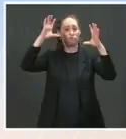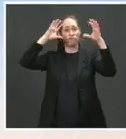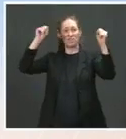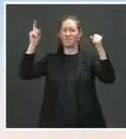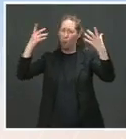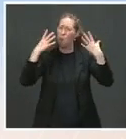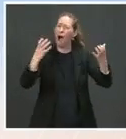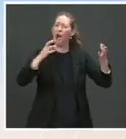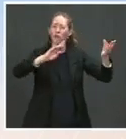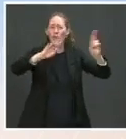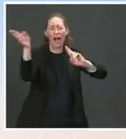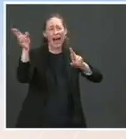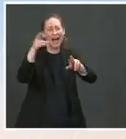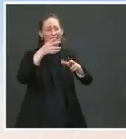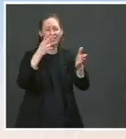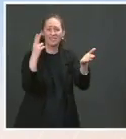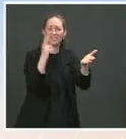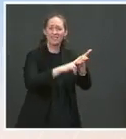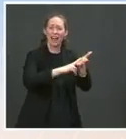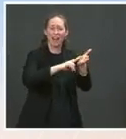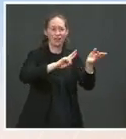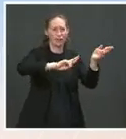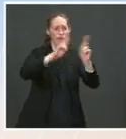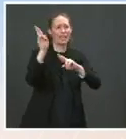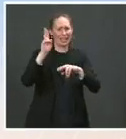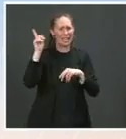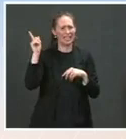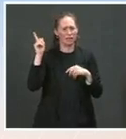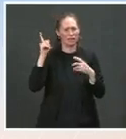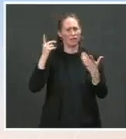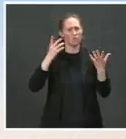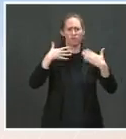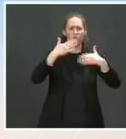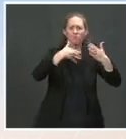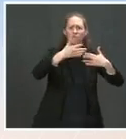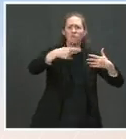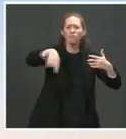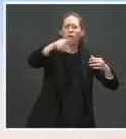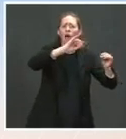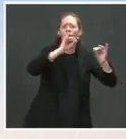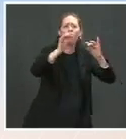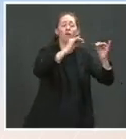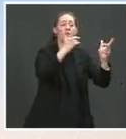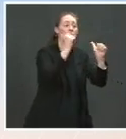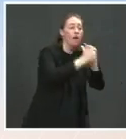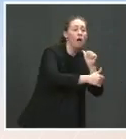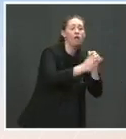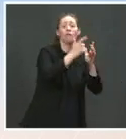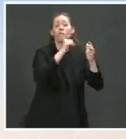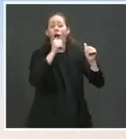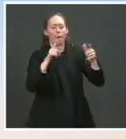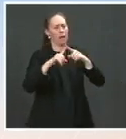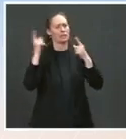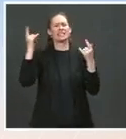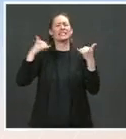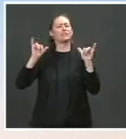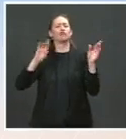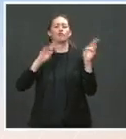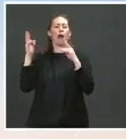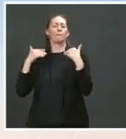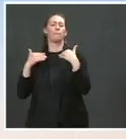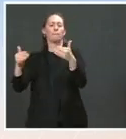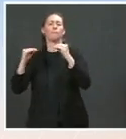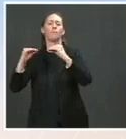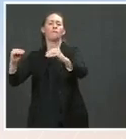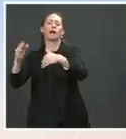but his own administration has taken steps, even while that legislation is working through the negotiations that happen in Congress. Do you have,